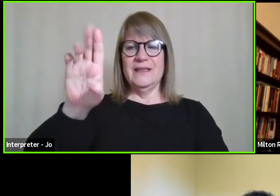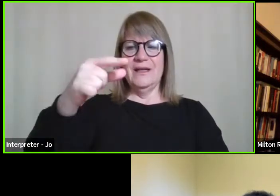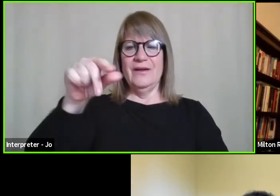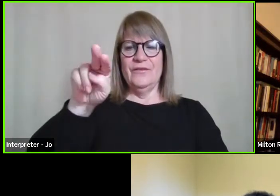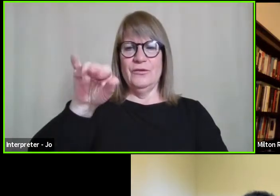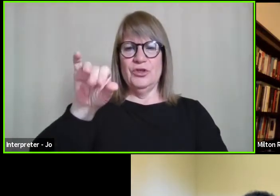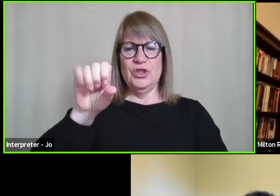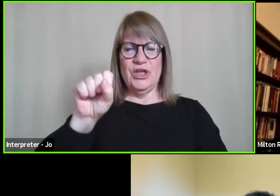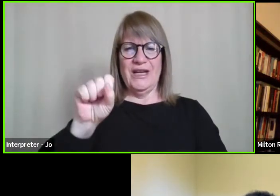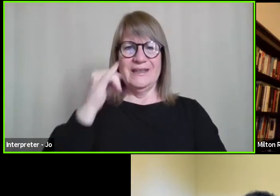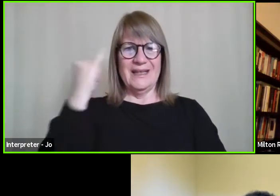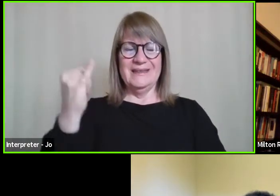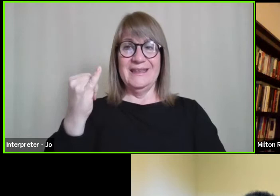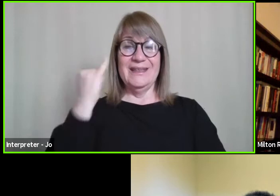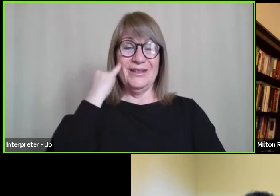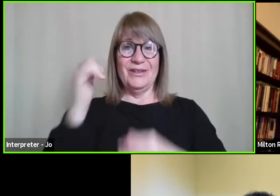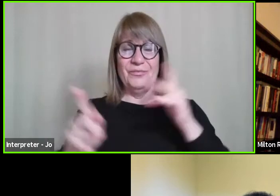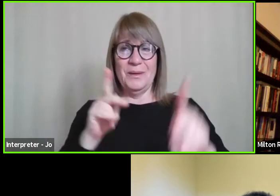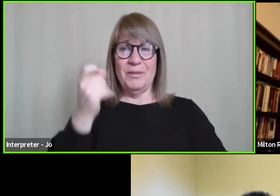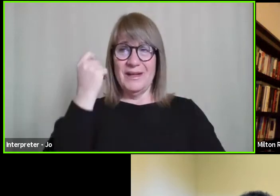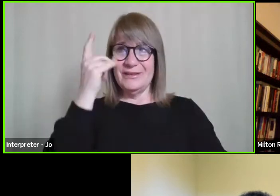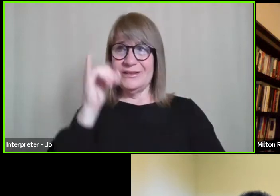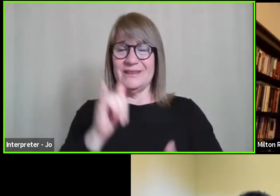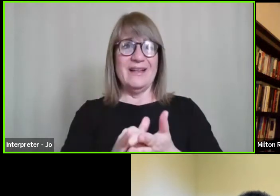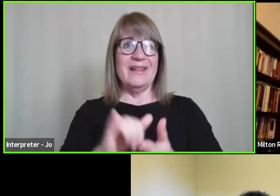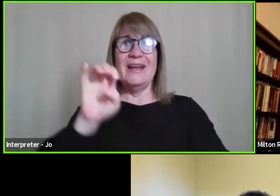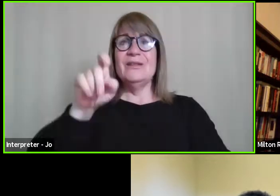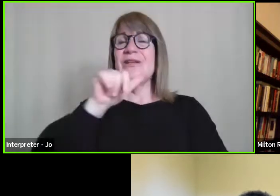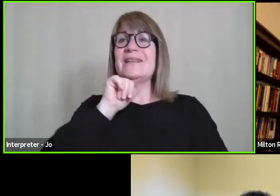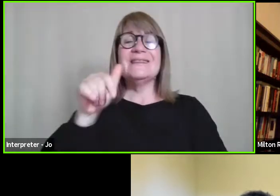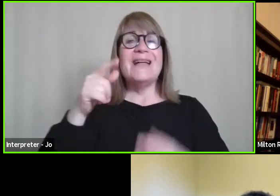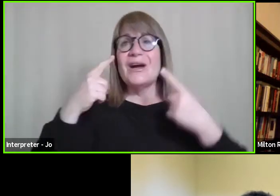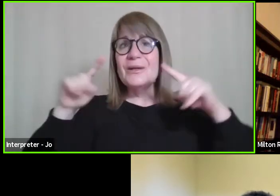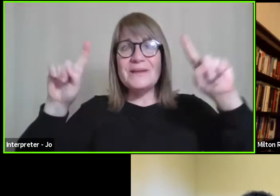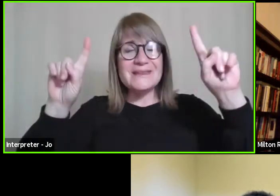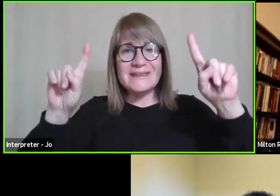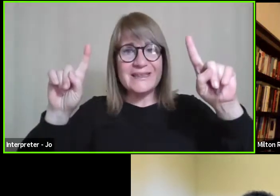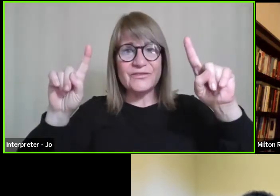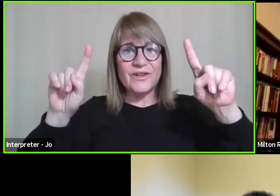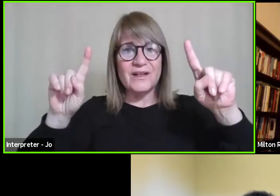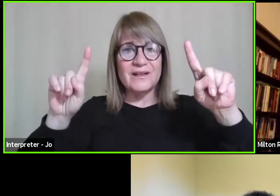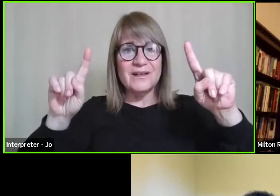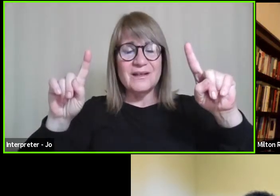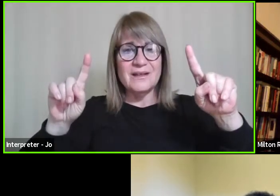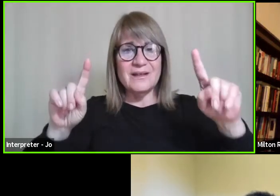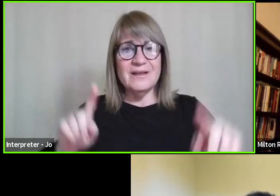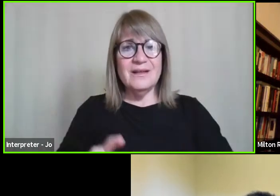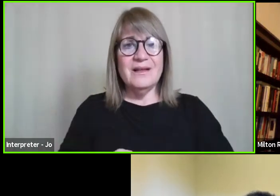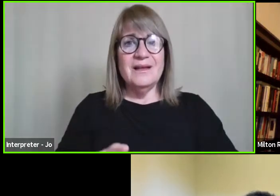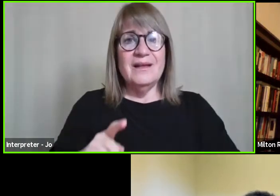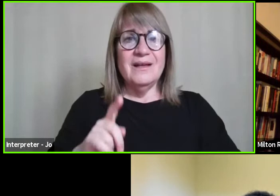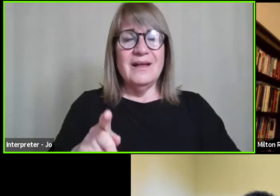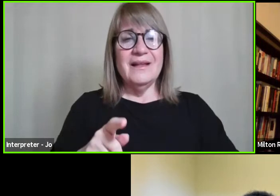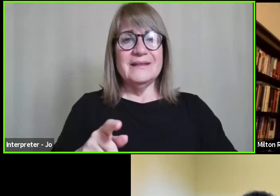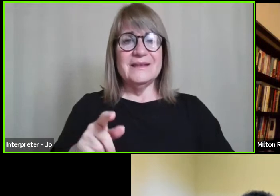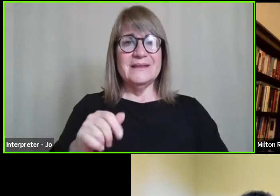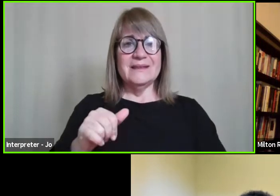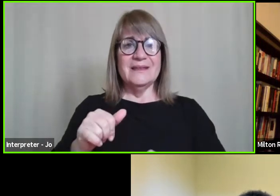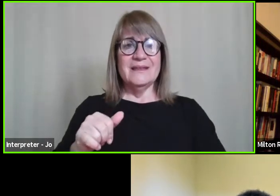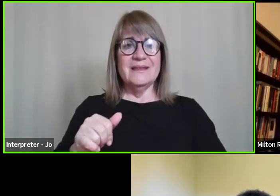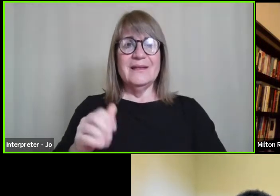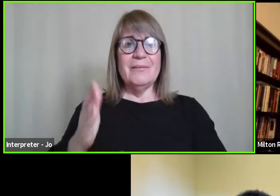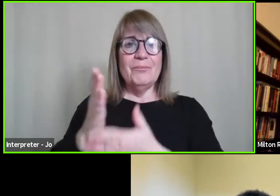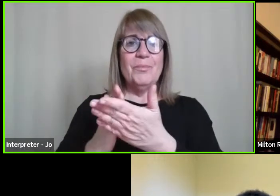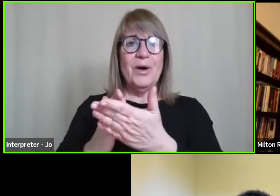know that it can't really do what it attempts to do and this is just you know i think part of the everyday violence that is deeply embedded and